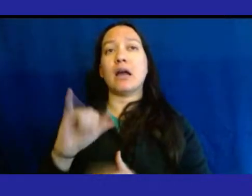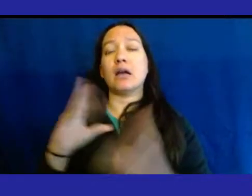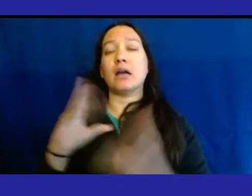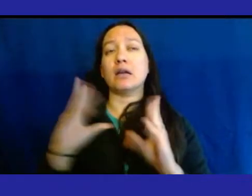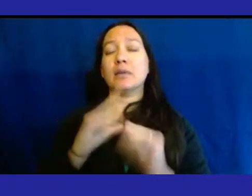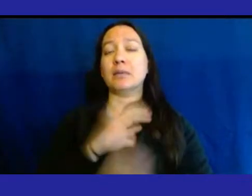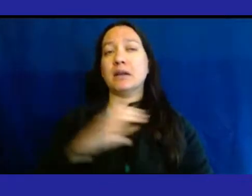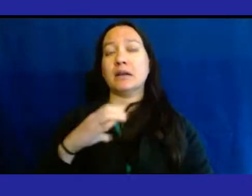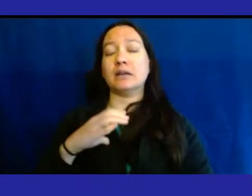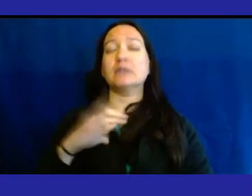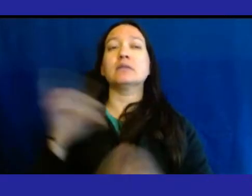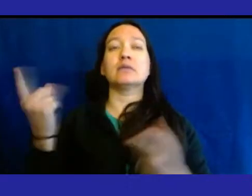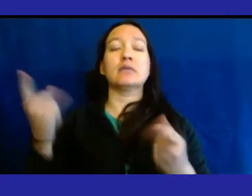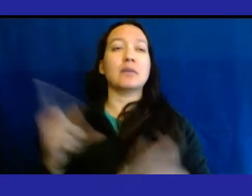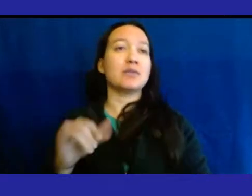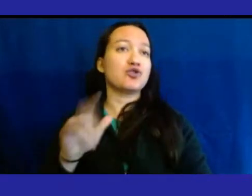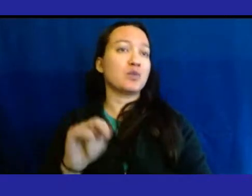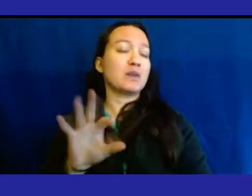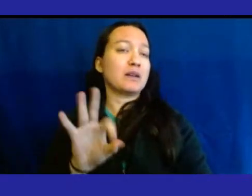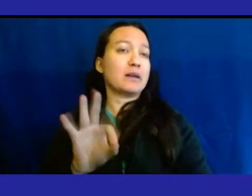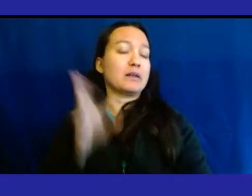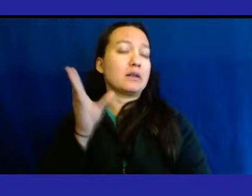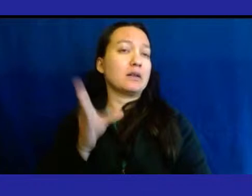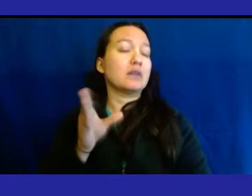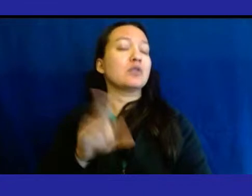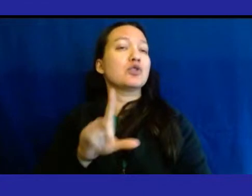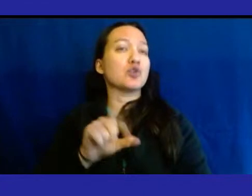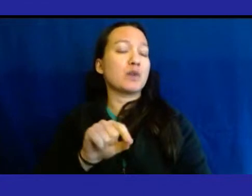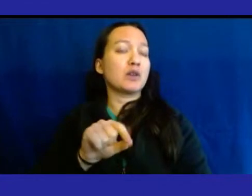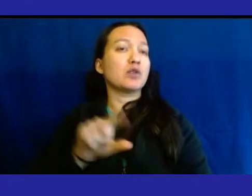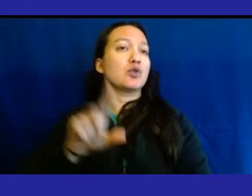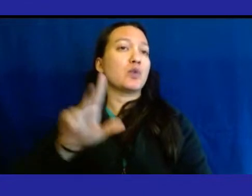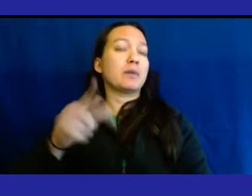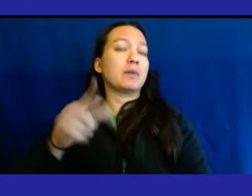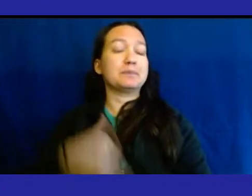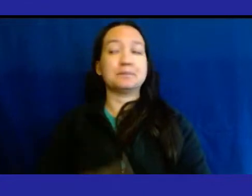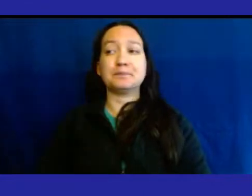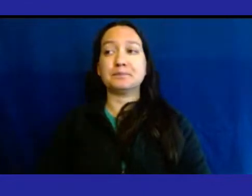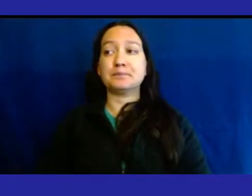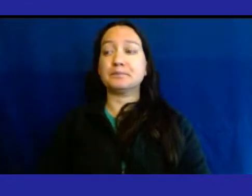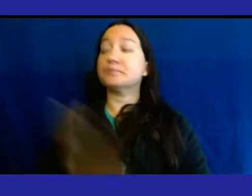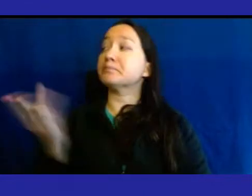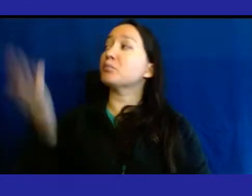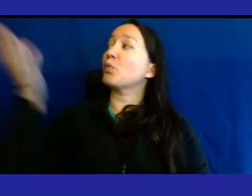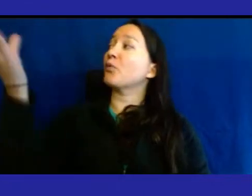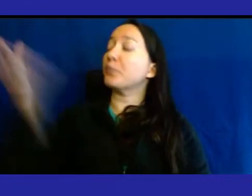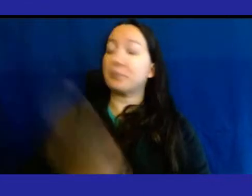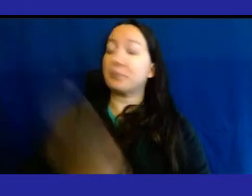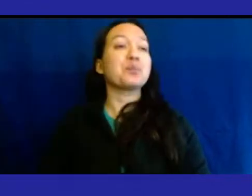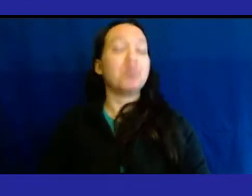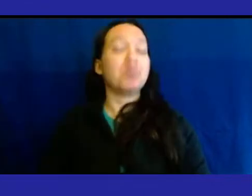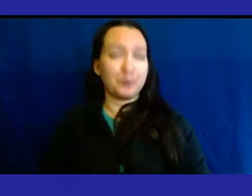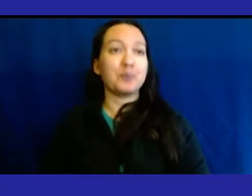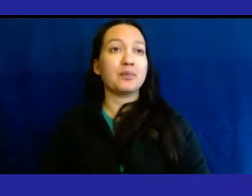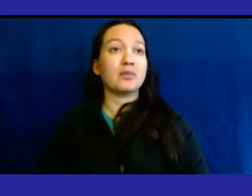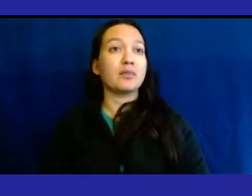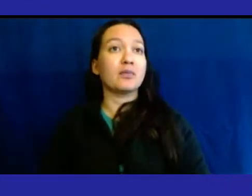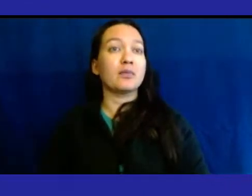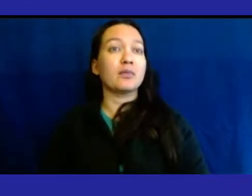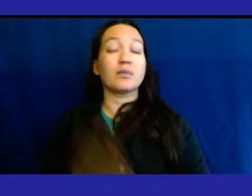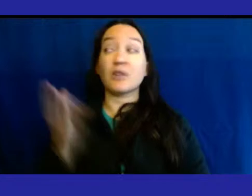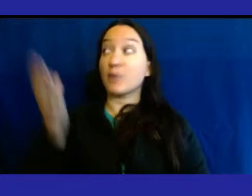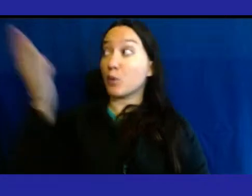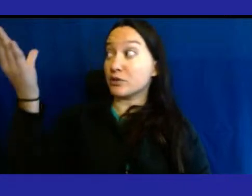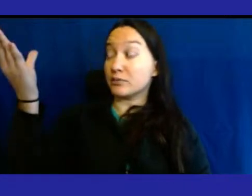meeting held on January 9, 2023. So move. We have a motion? Yeah. Do